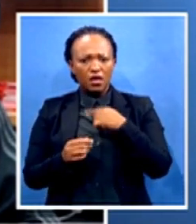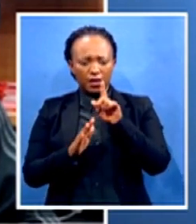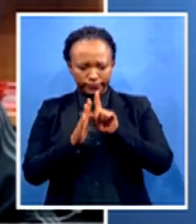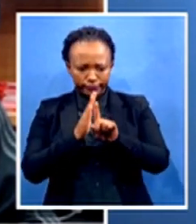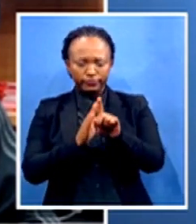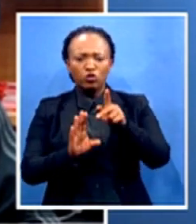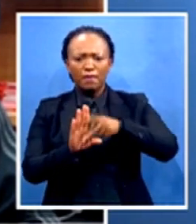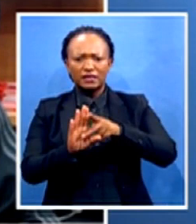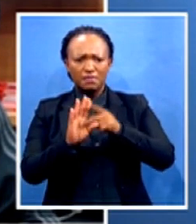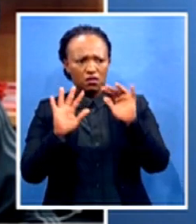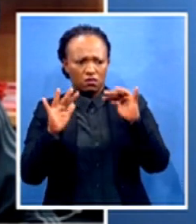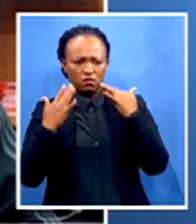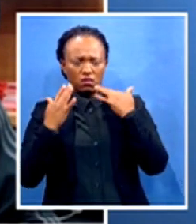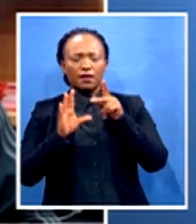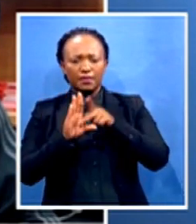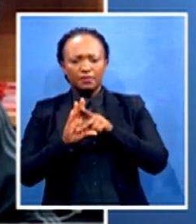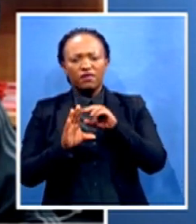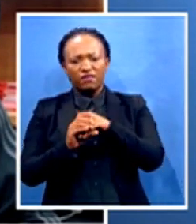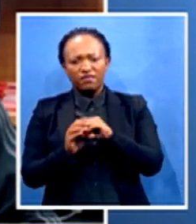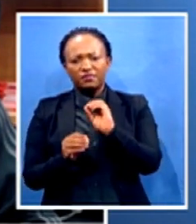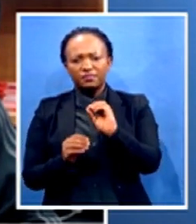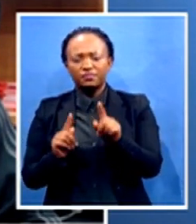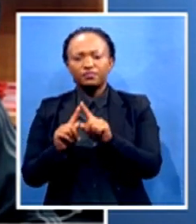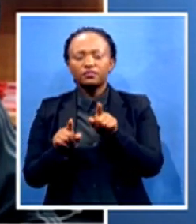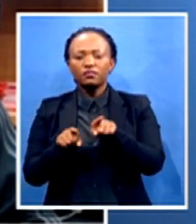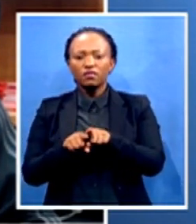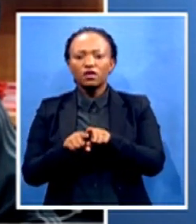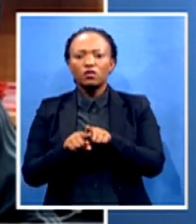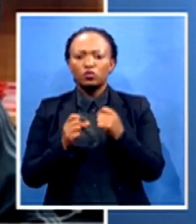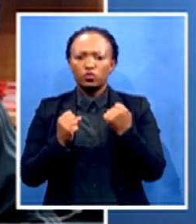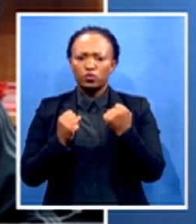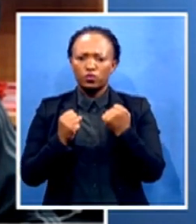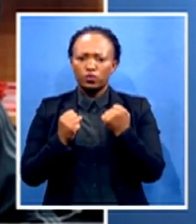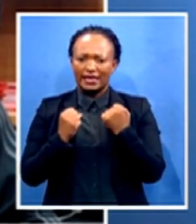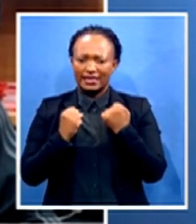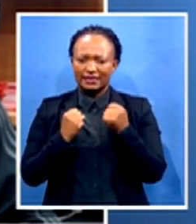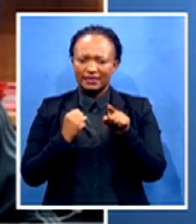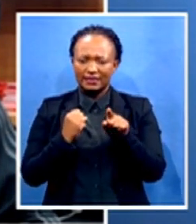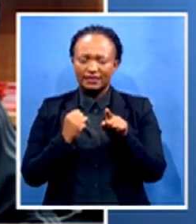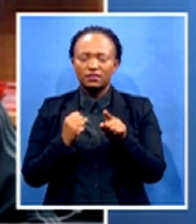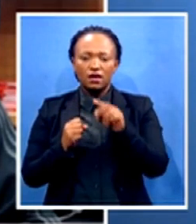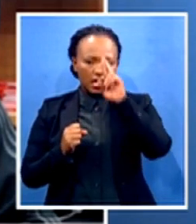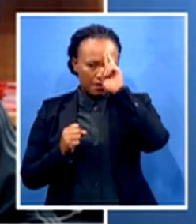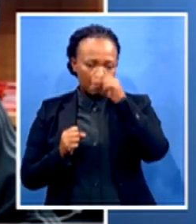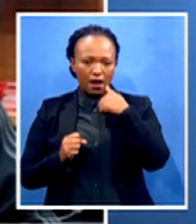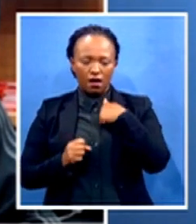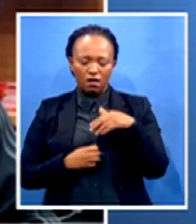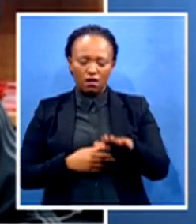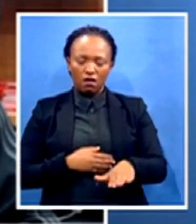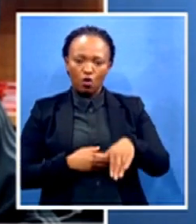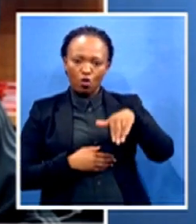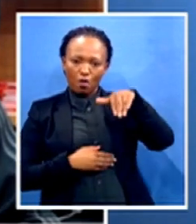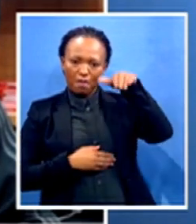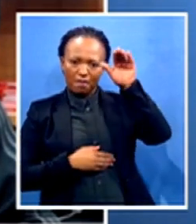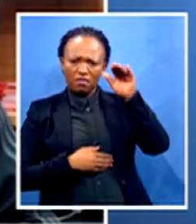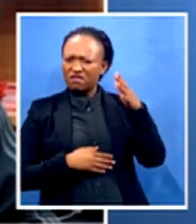important exercise. Remember this, when we grow up, we used to vaccinate, which helped the doctors to